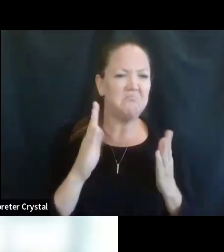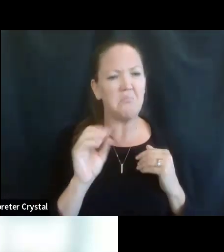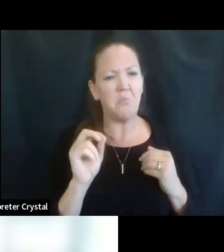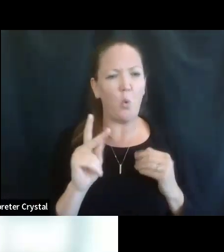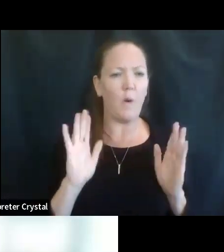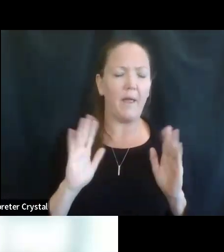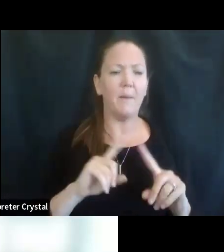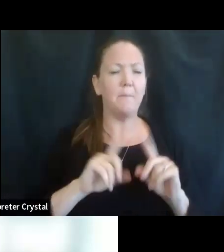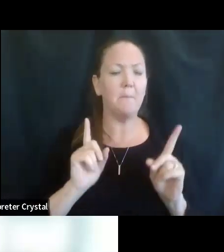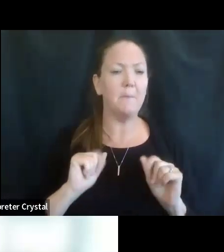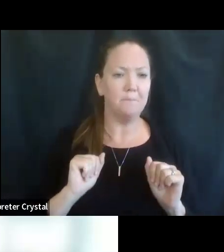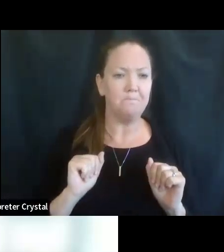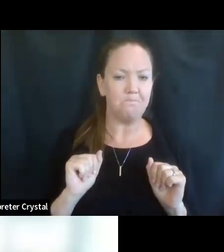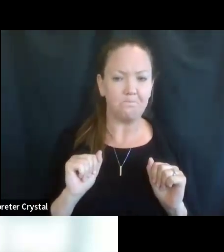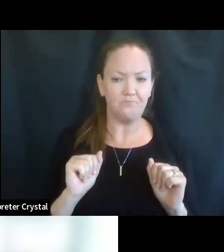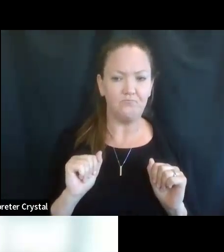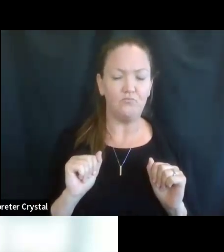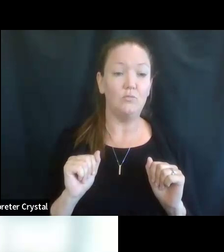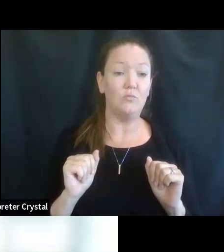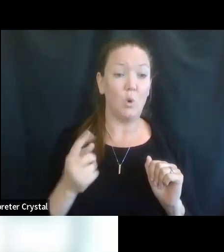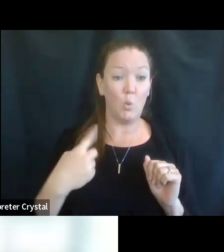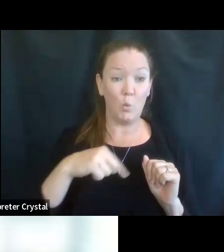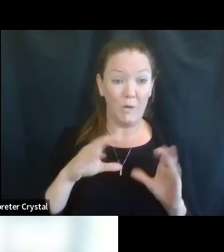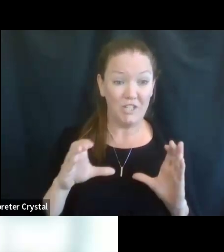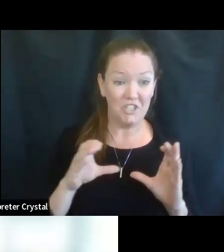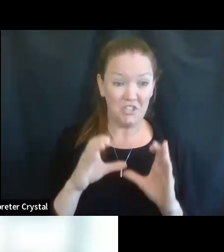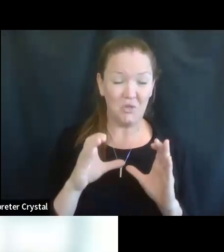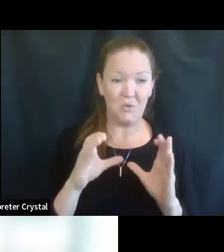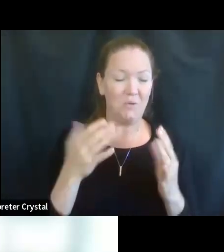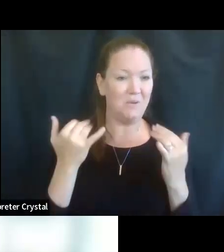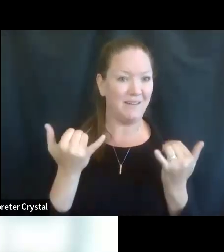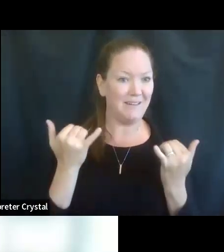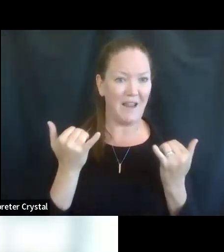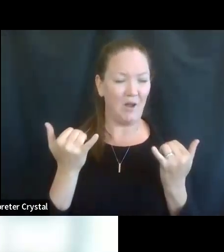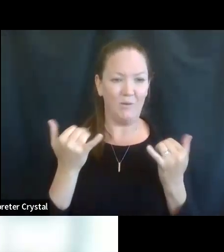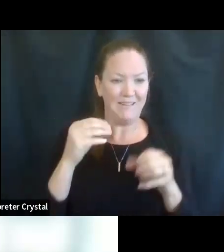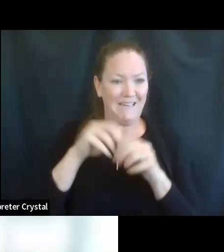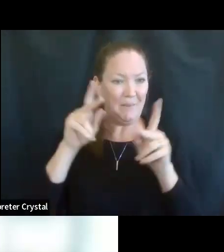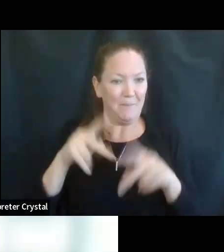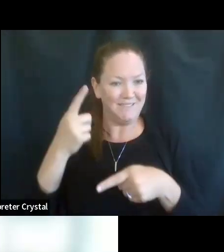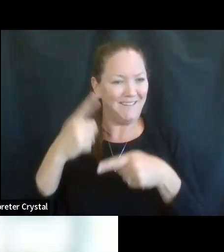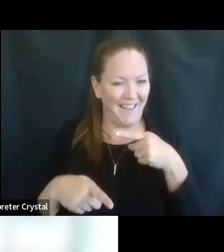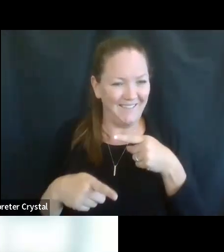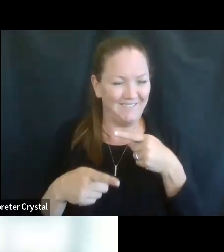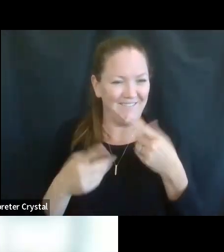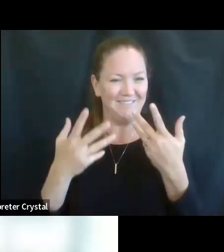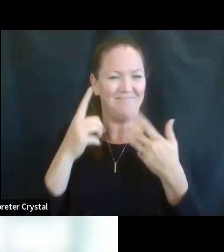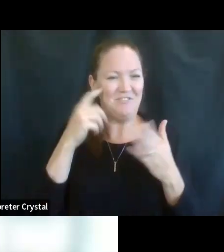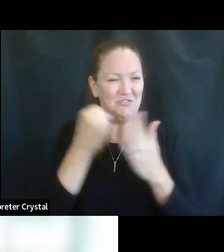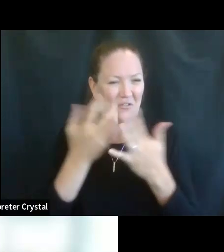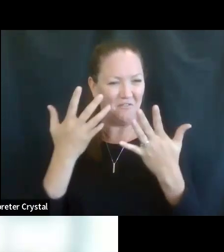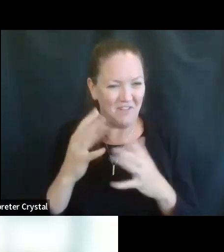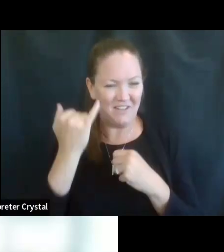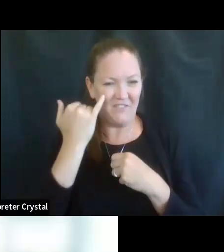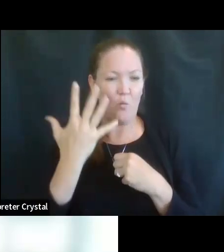you definitely, so much of what we do, you cannot do in person anymore after a stroke. If you want to challenge a parking